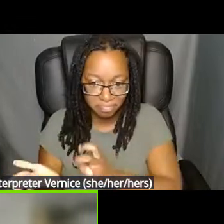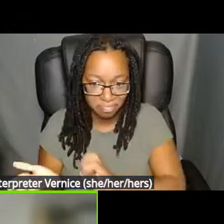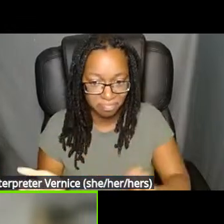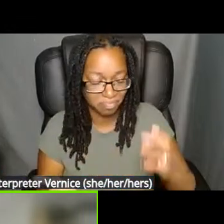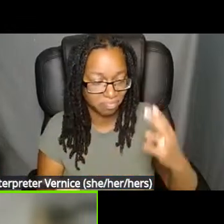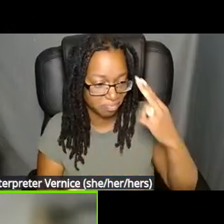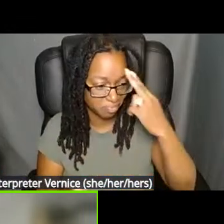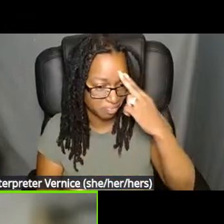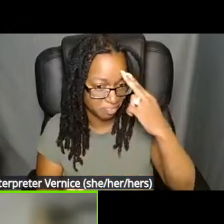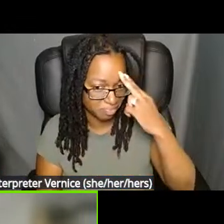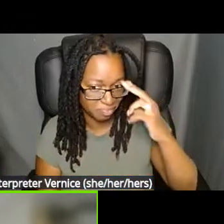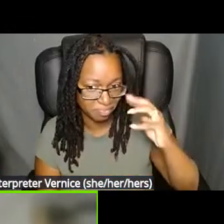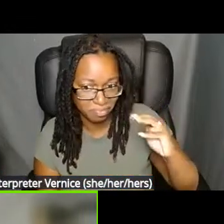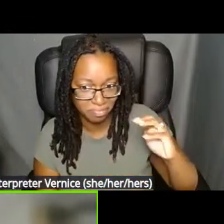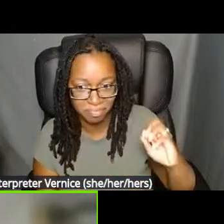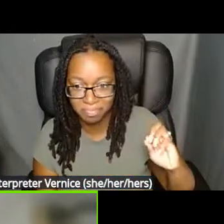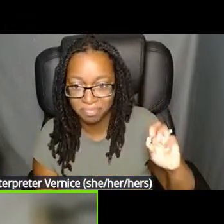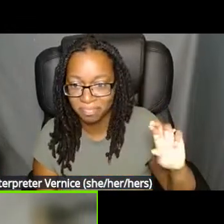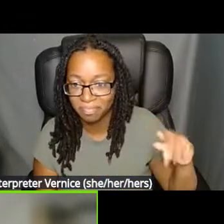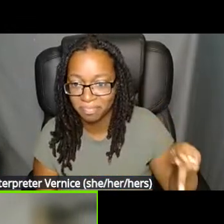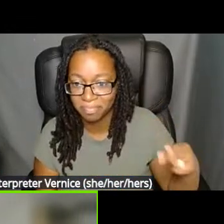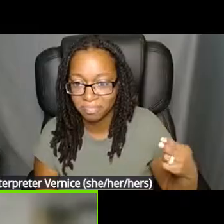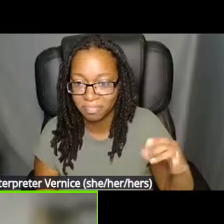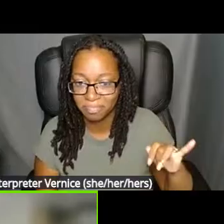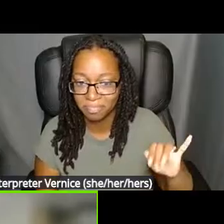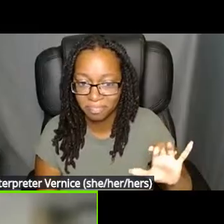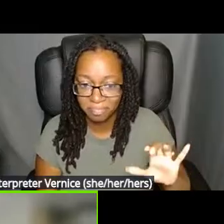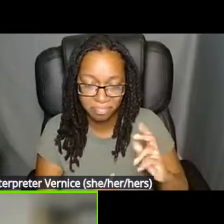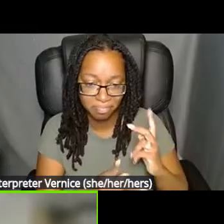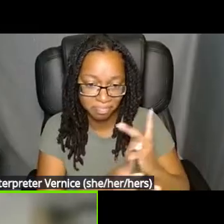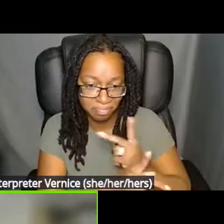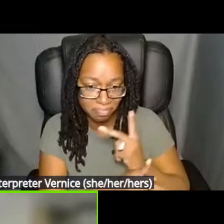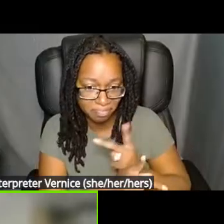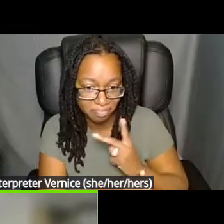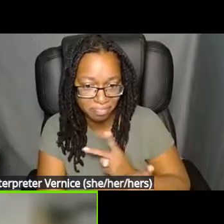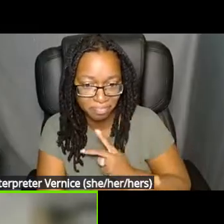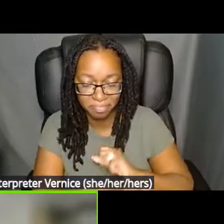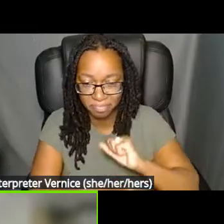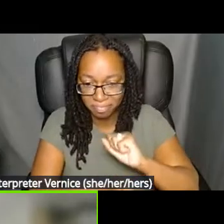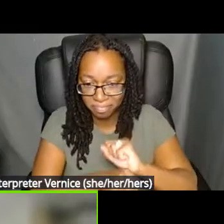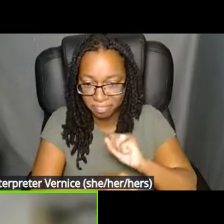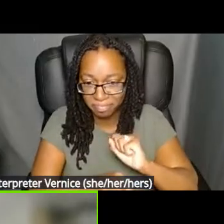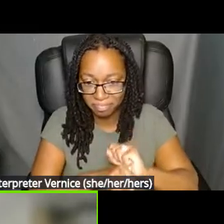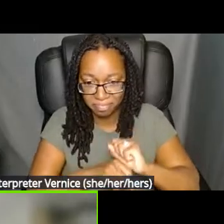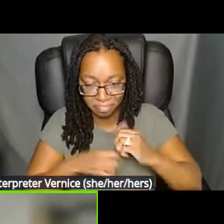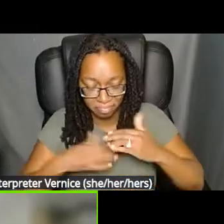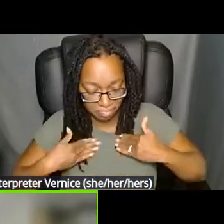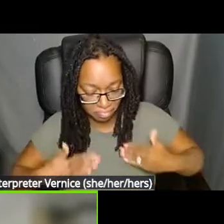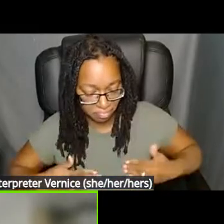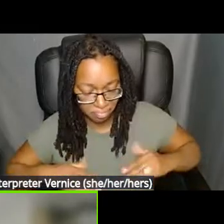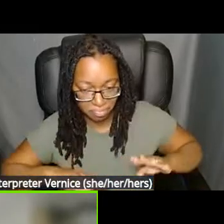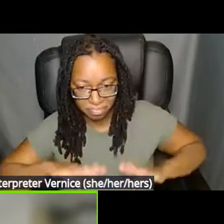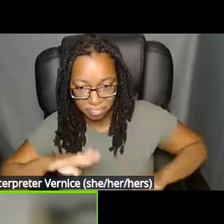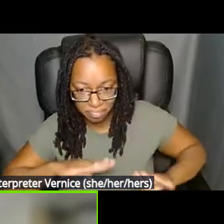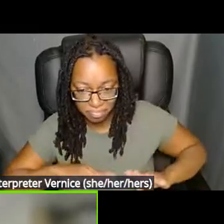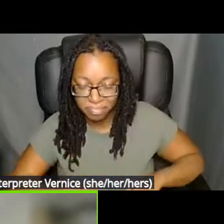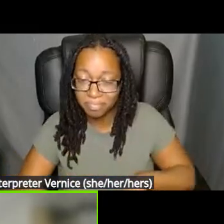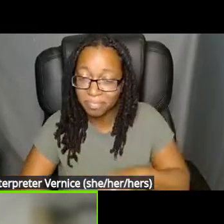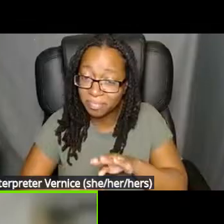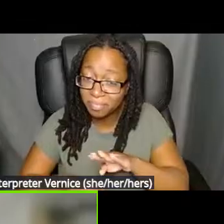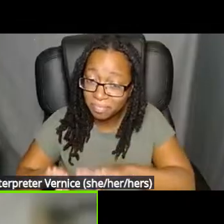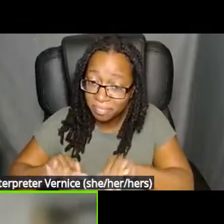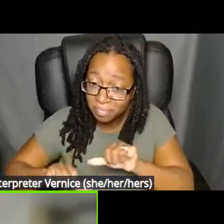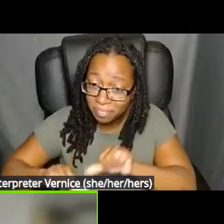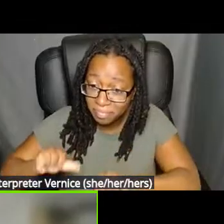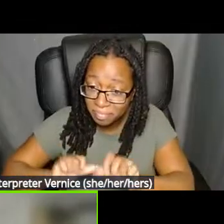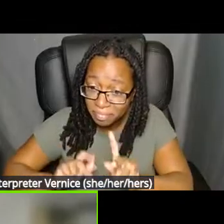with bioscience people and all that stuff and doing like brain stuff to becoming a manufacturer to be I've transited